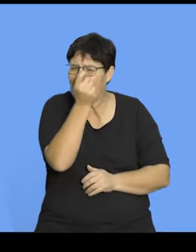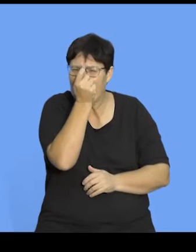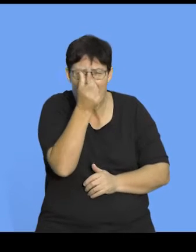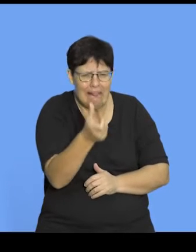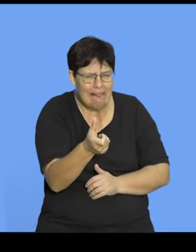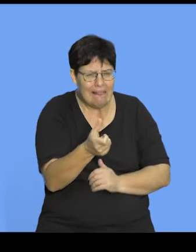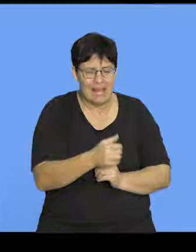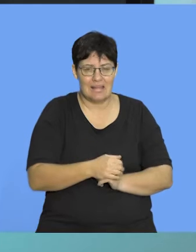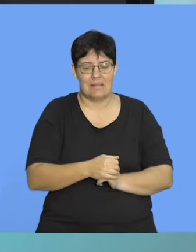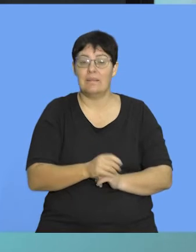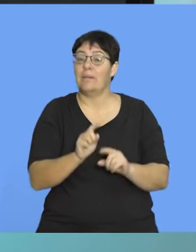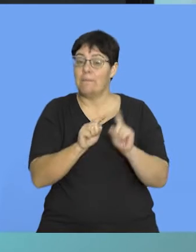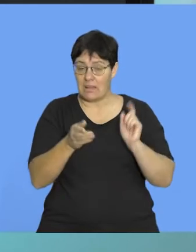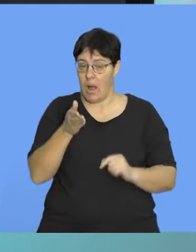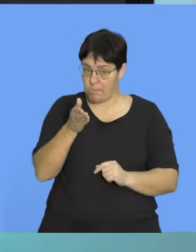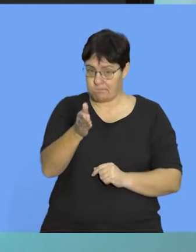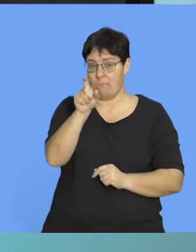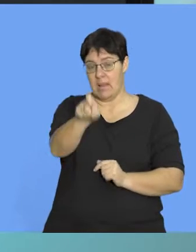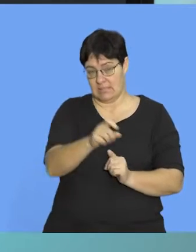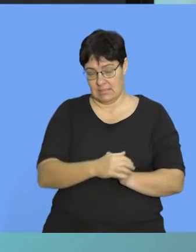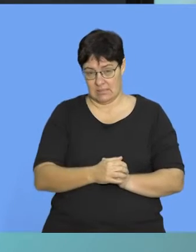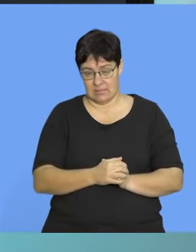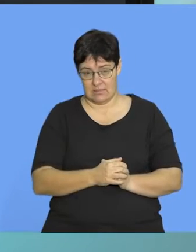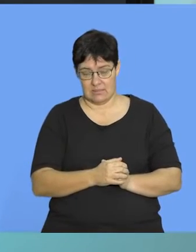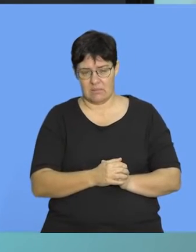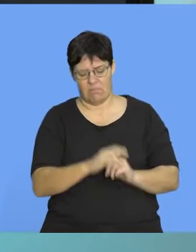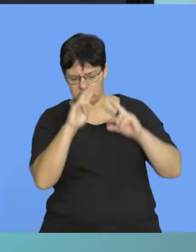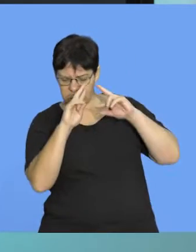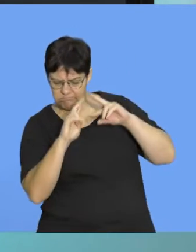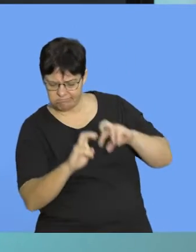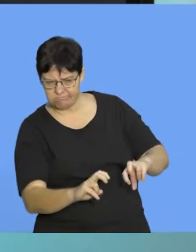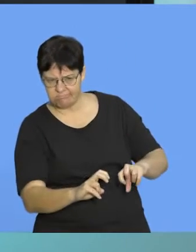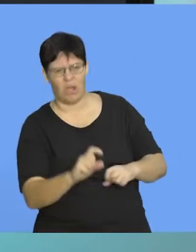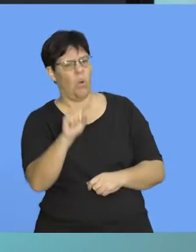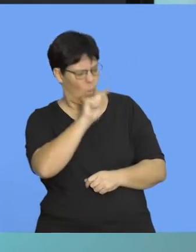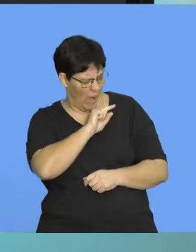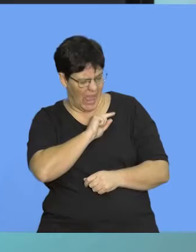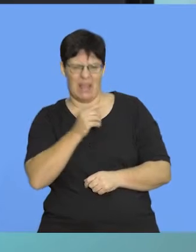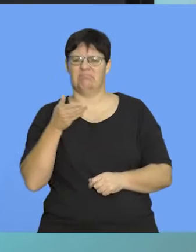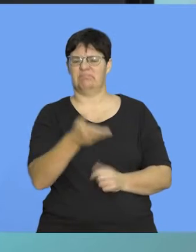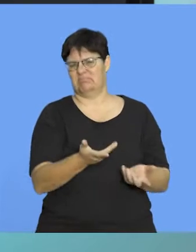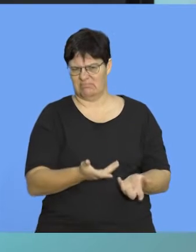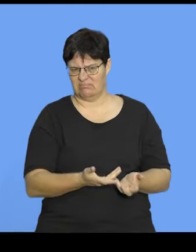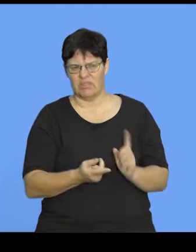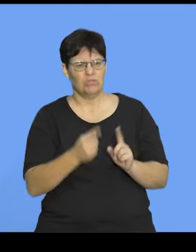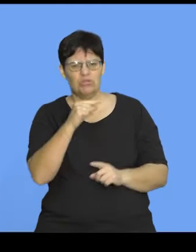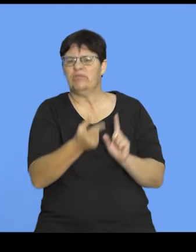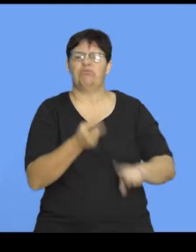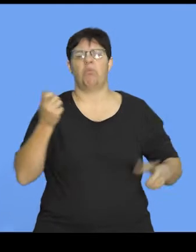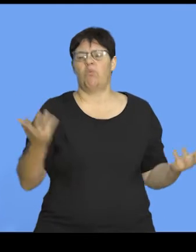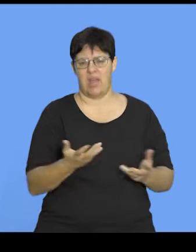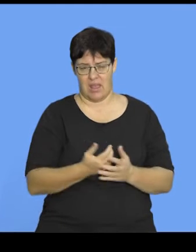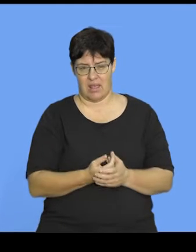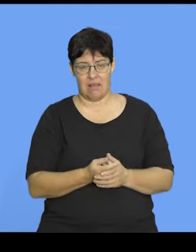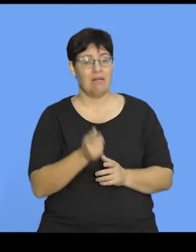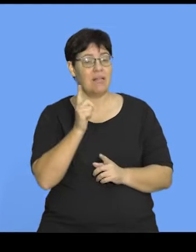tiny, but it has to be there. And we will investigate it where we get the G from, okay?